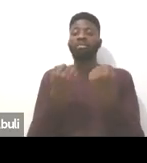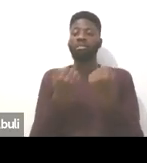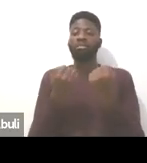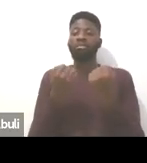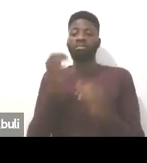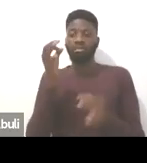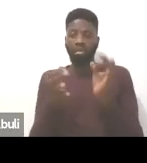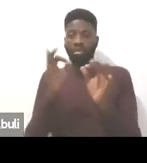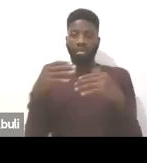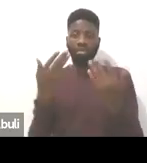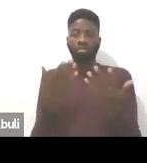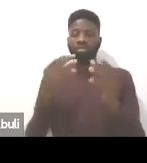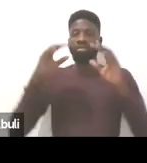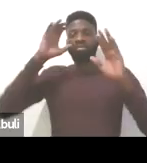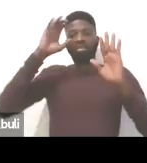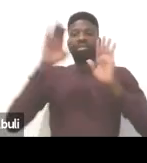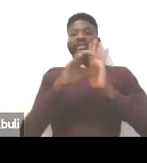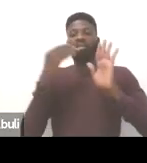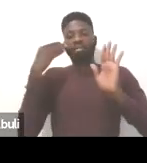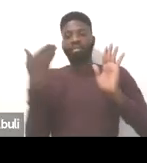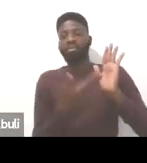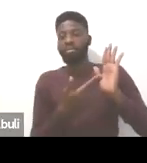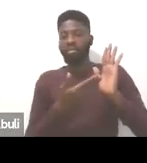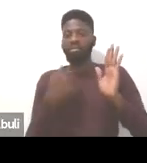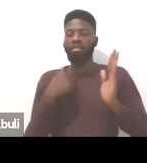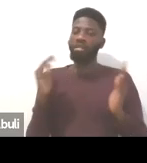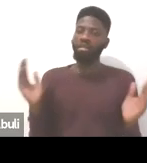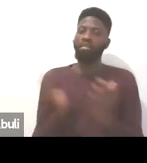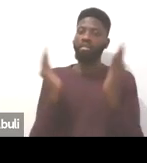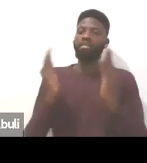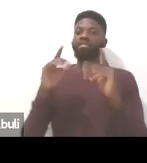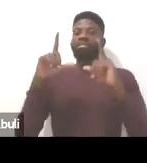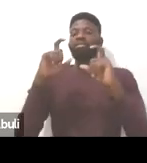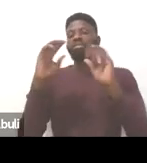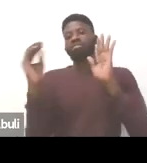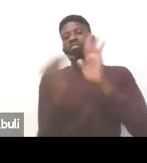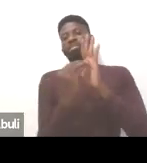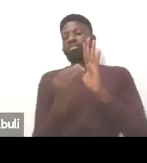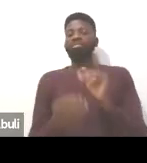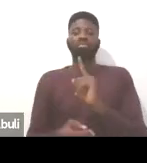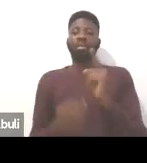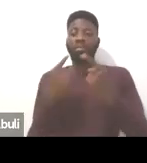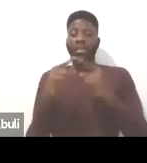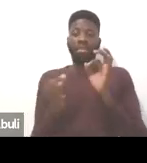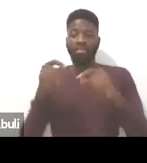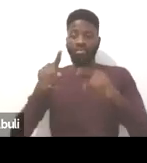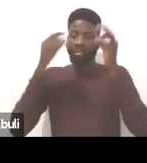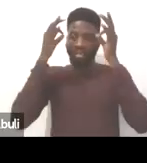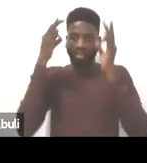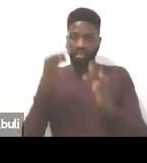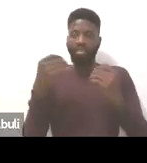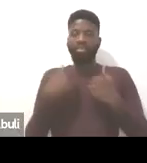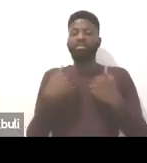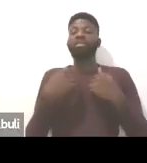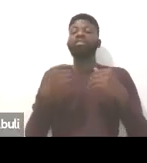our picture looks like. So I would really not encourage for us to have our pictures there. But then again, if you choose to have it, let the same